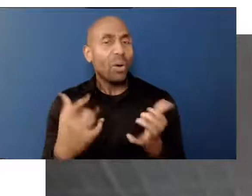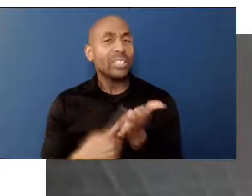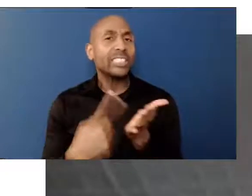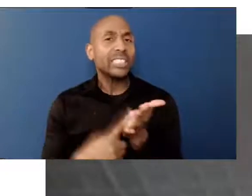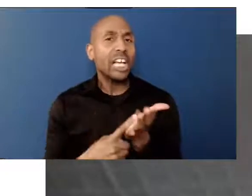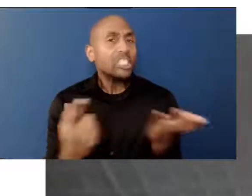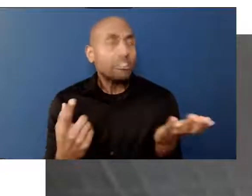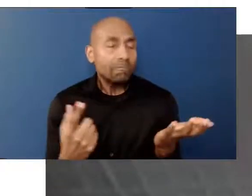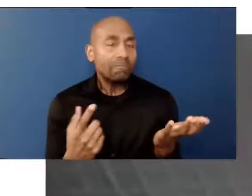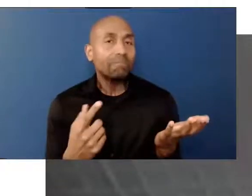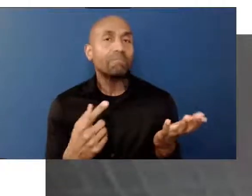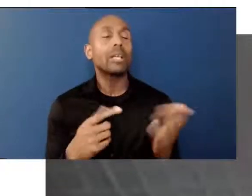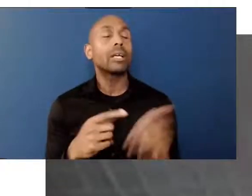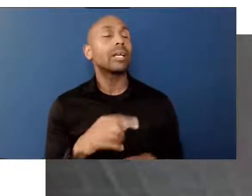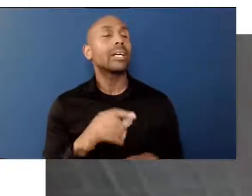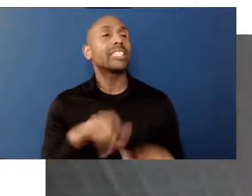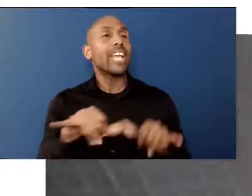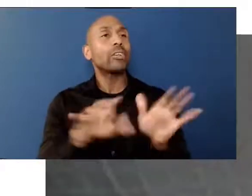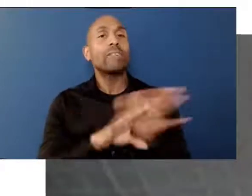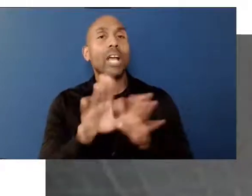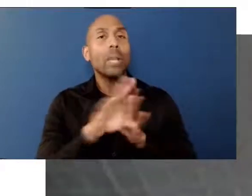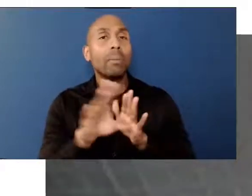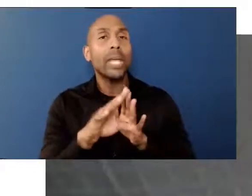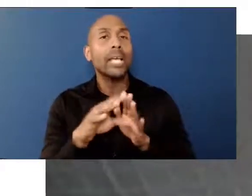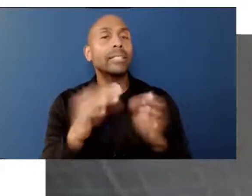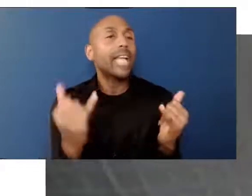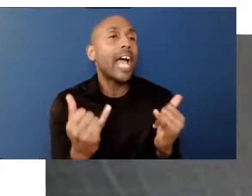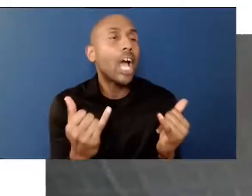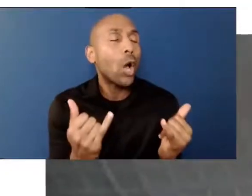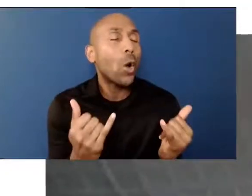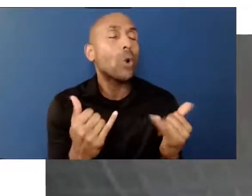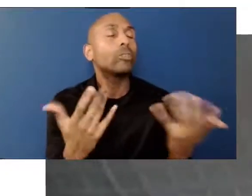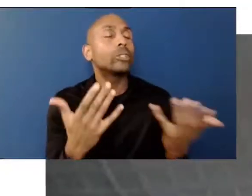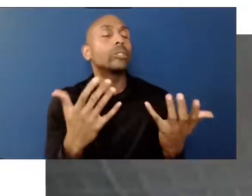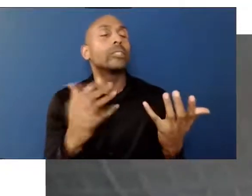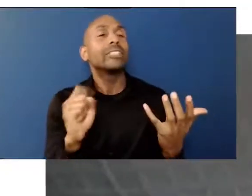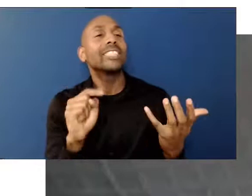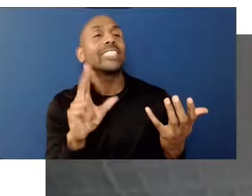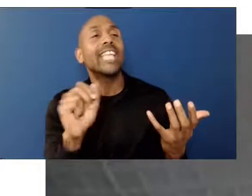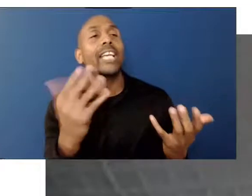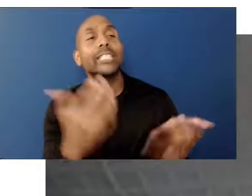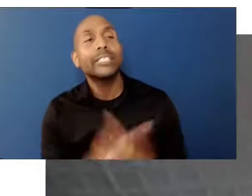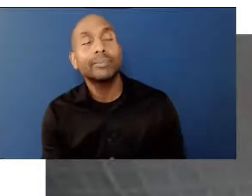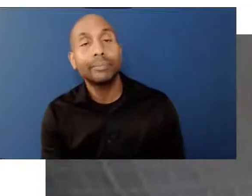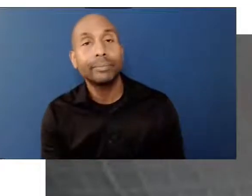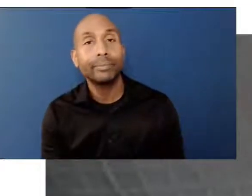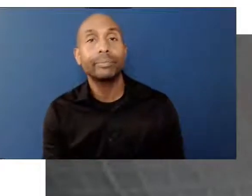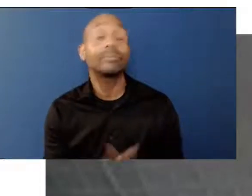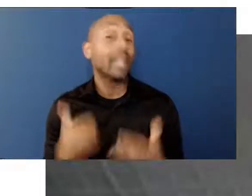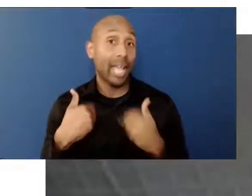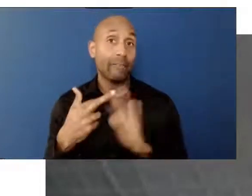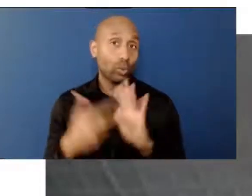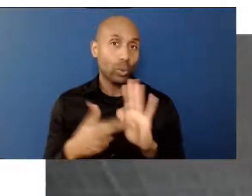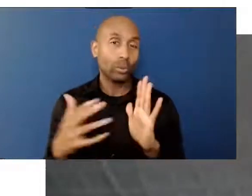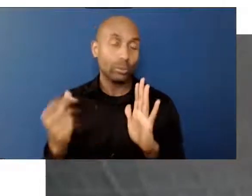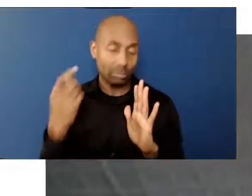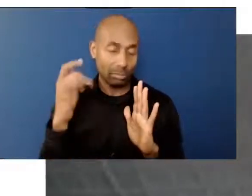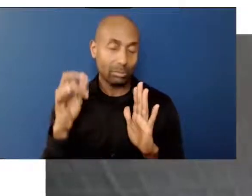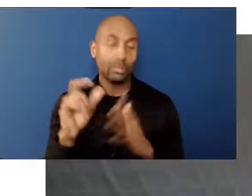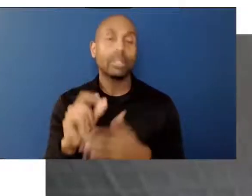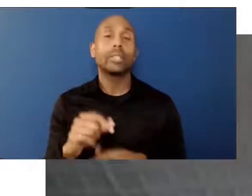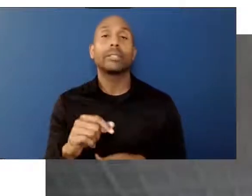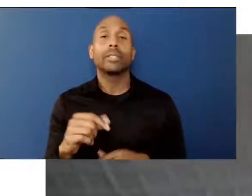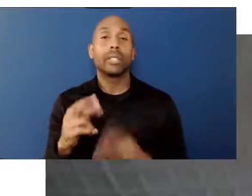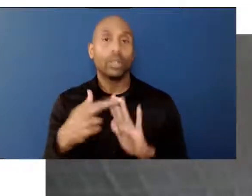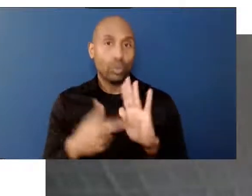development, because a lot of people know that there was a legislation, that there was rules that, as that came out that are going to need to